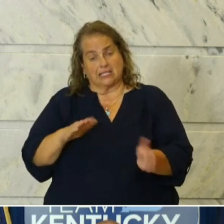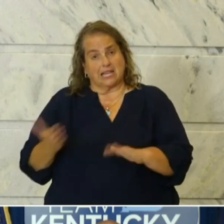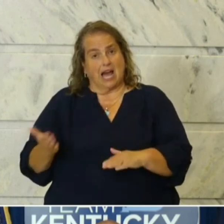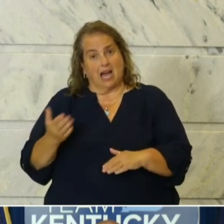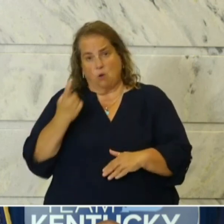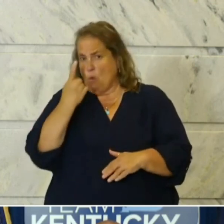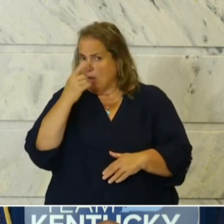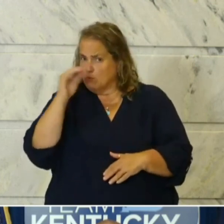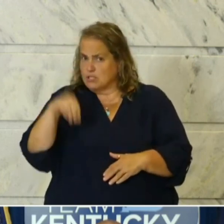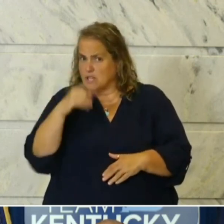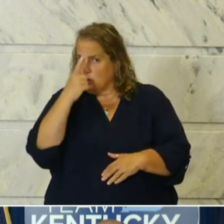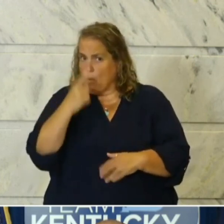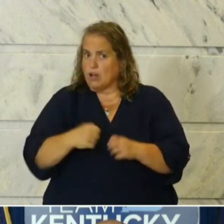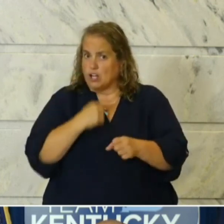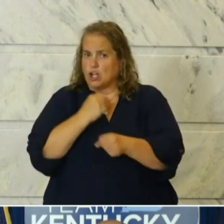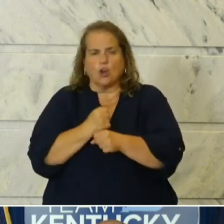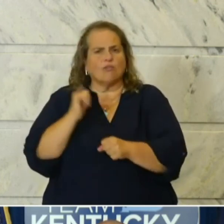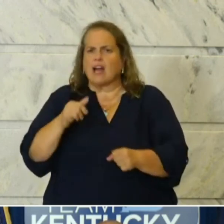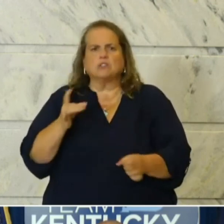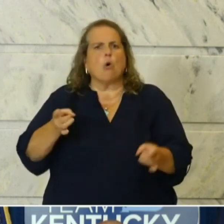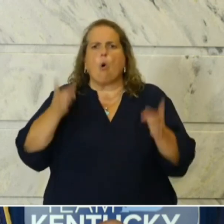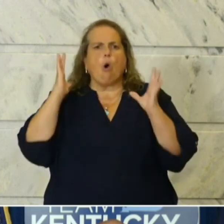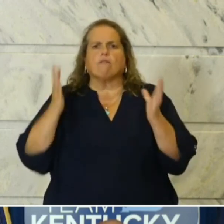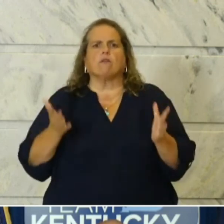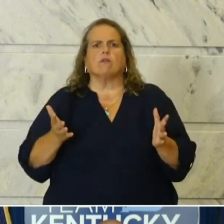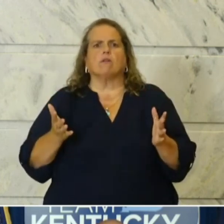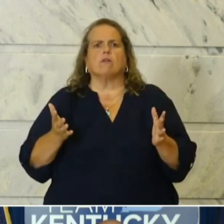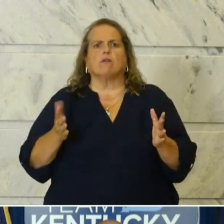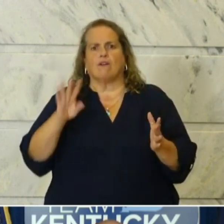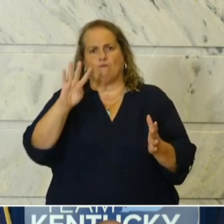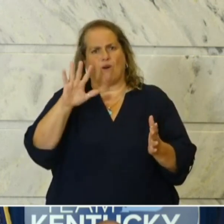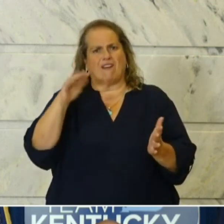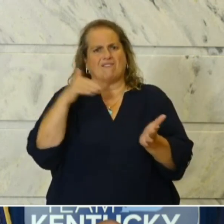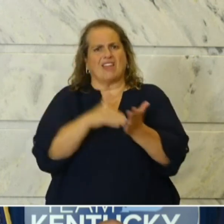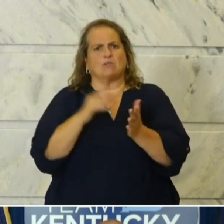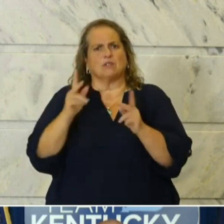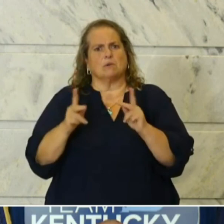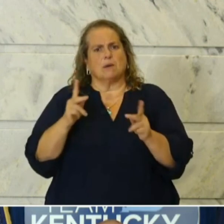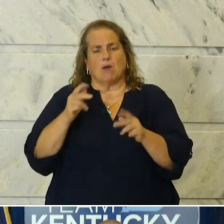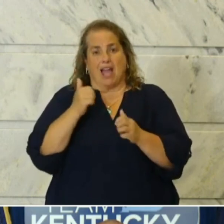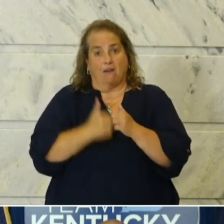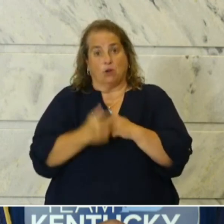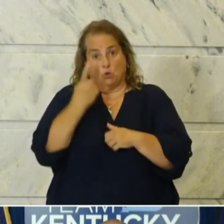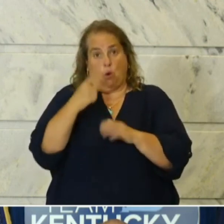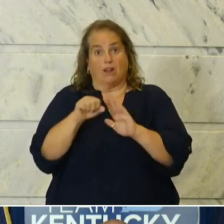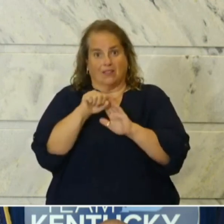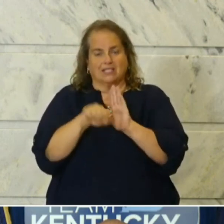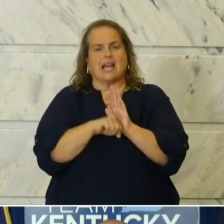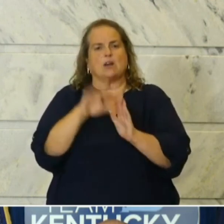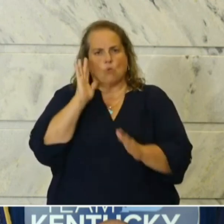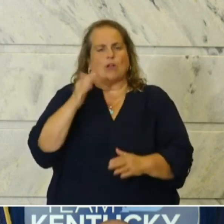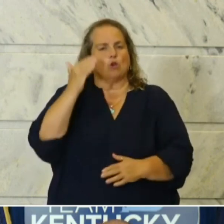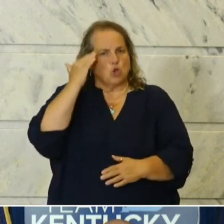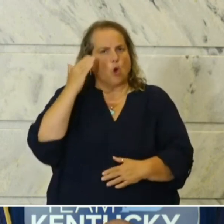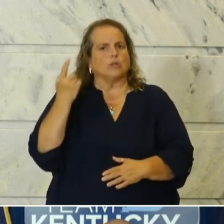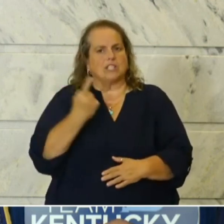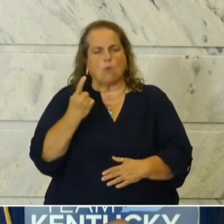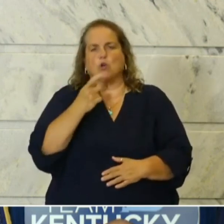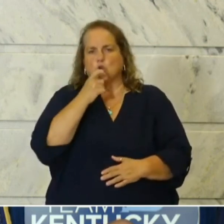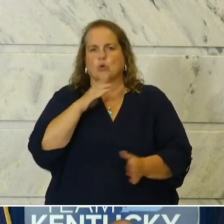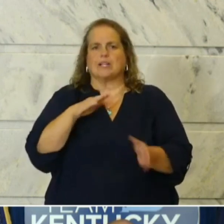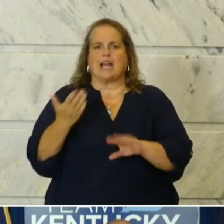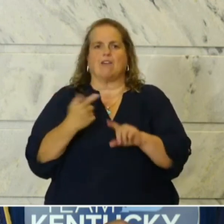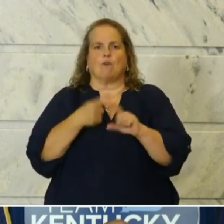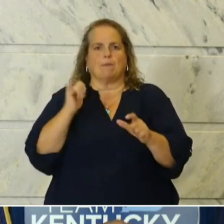year, that's staggering. It's 45,000 people. There would be everyone in the state is likely to know someone who would die from this disease